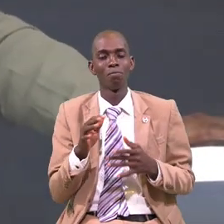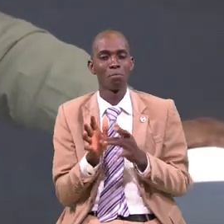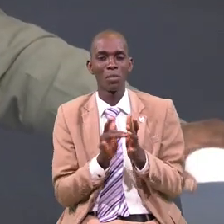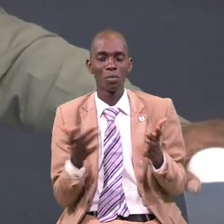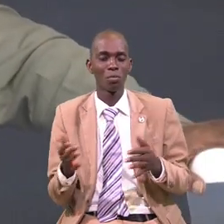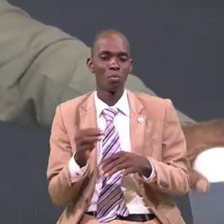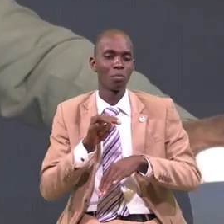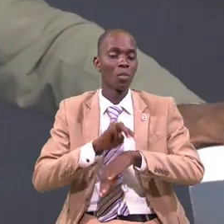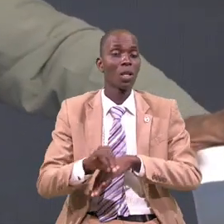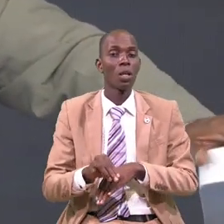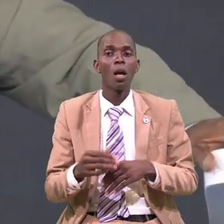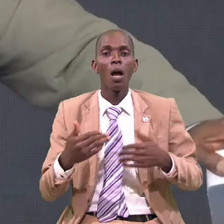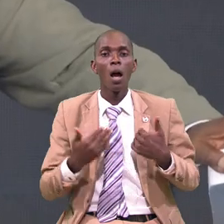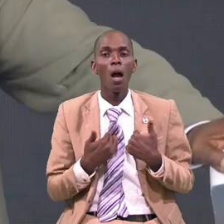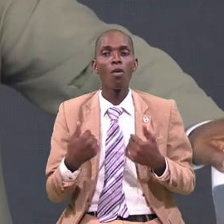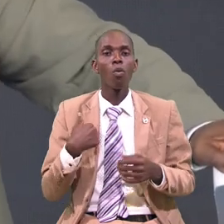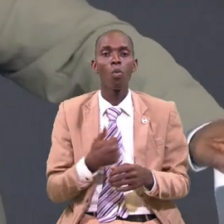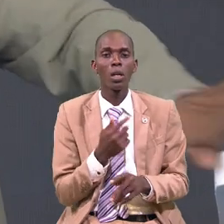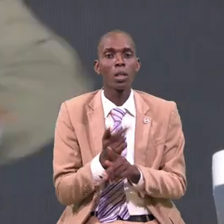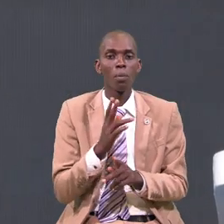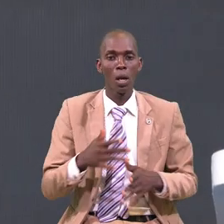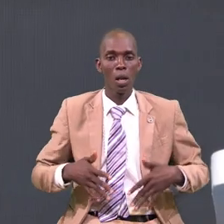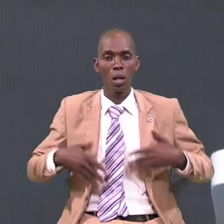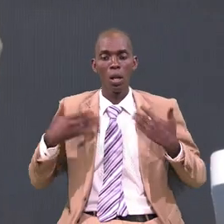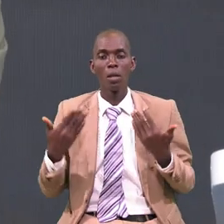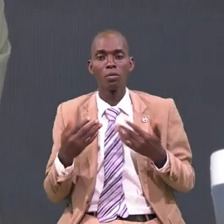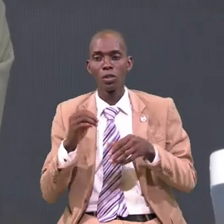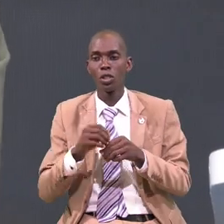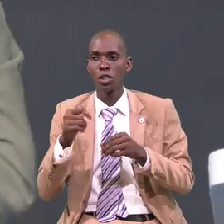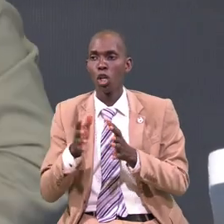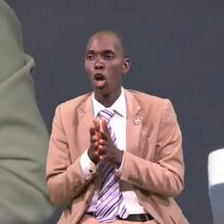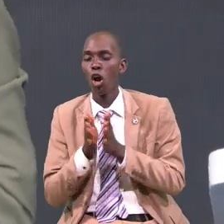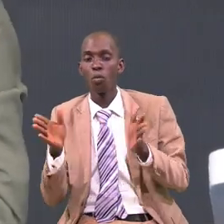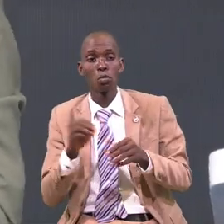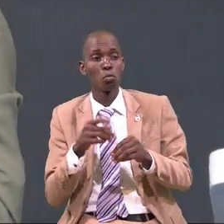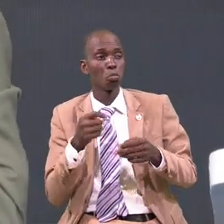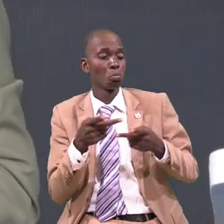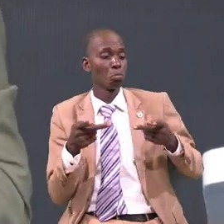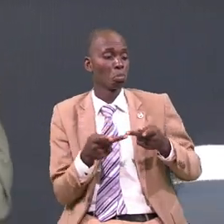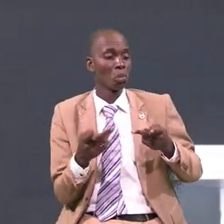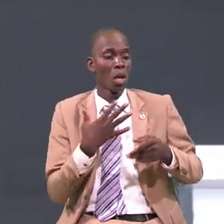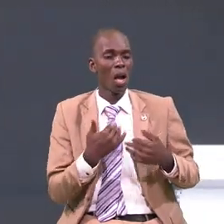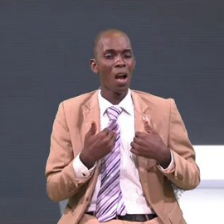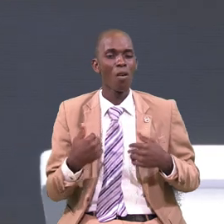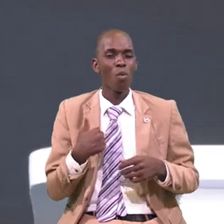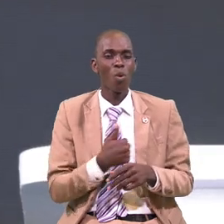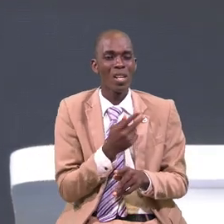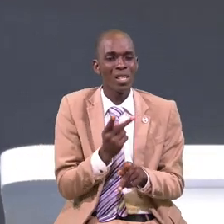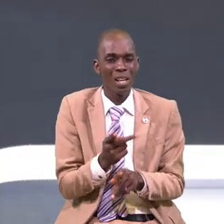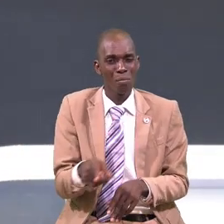public? Our lives in public office, our lives in the private, have we kept it deeper?